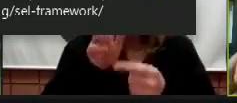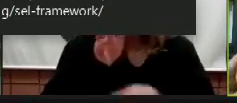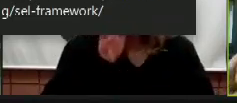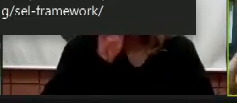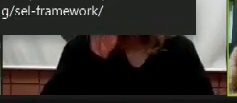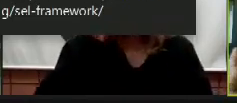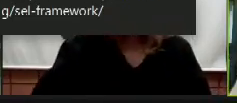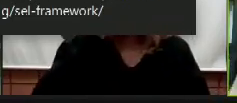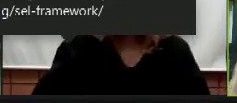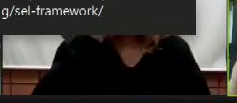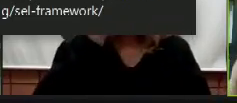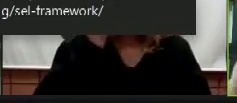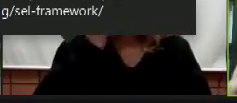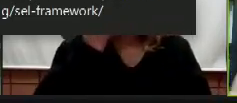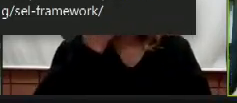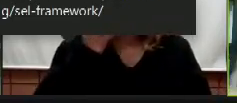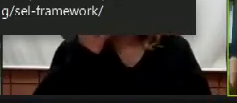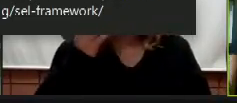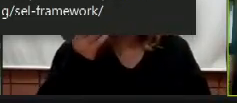year later,